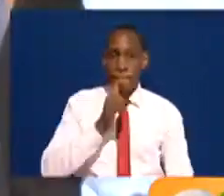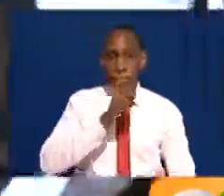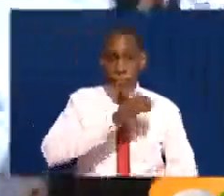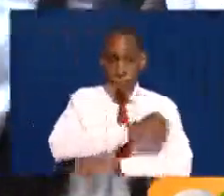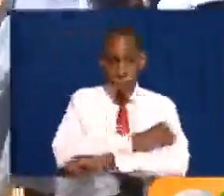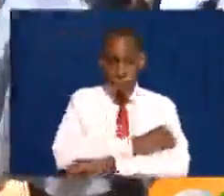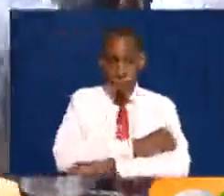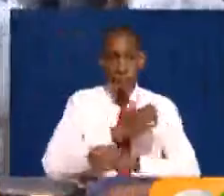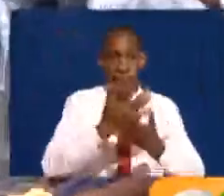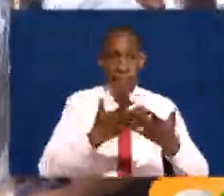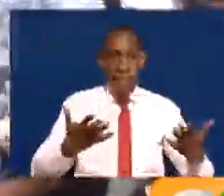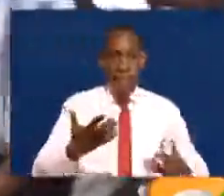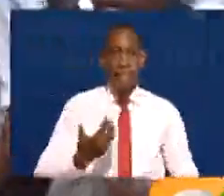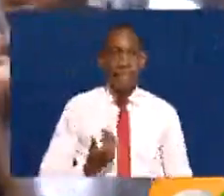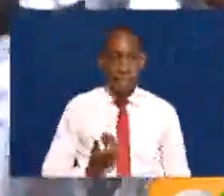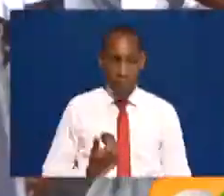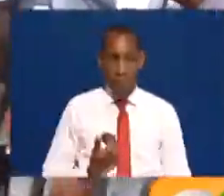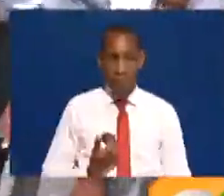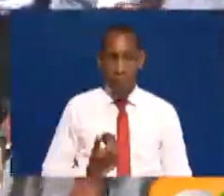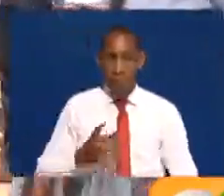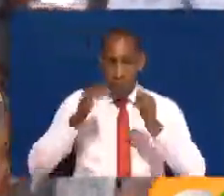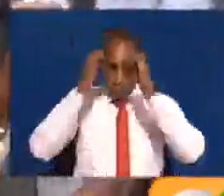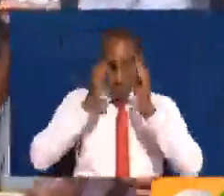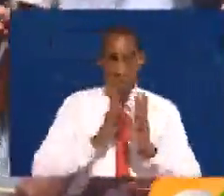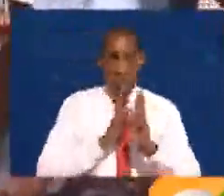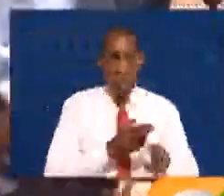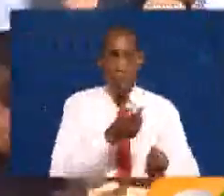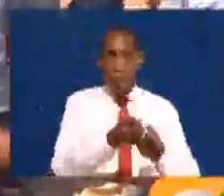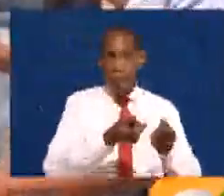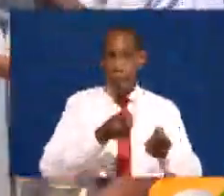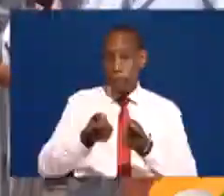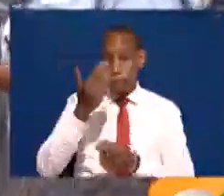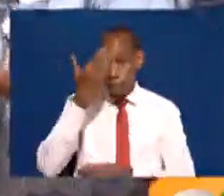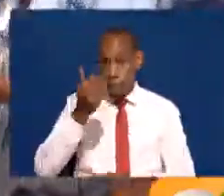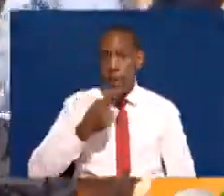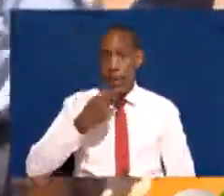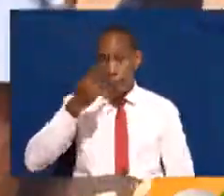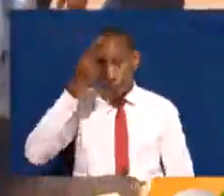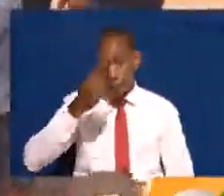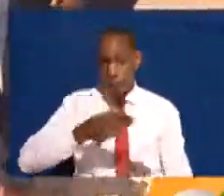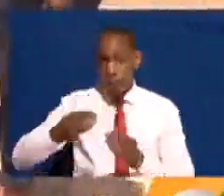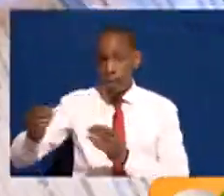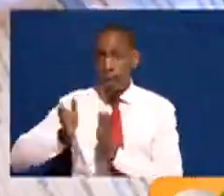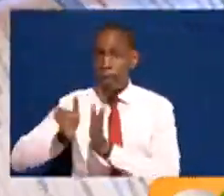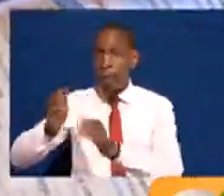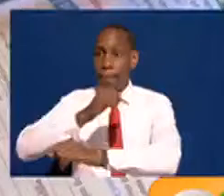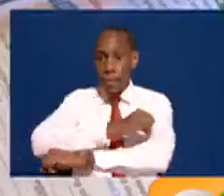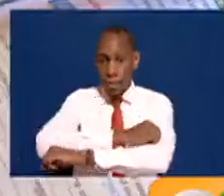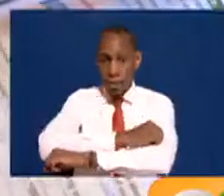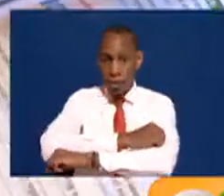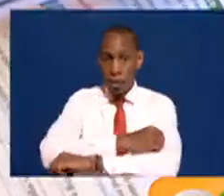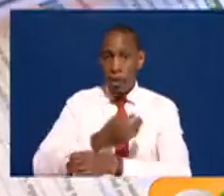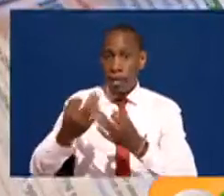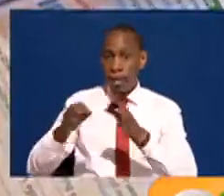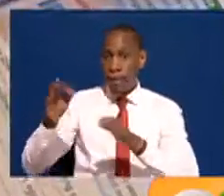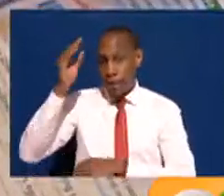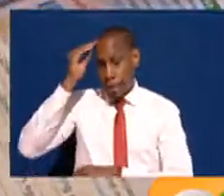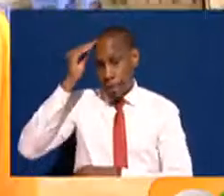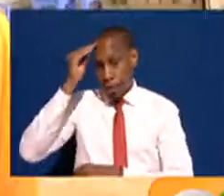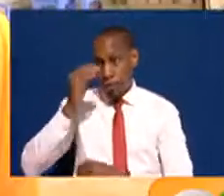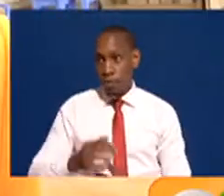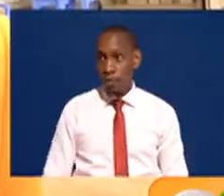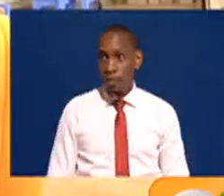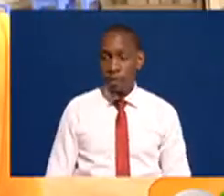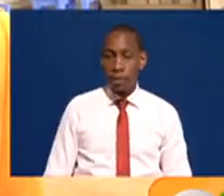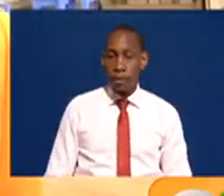although well-equipped, are looking at low numbers of students enrolled as parents flock to public schools for the free education.